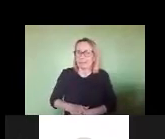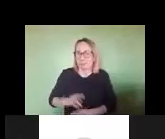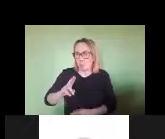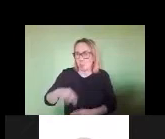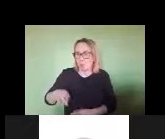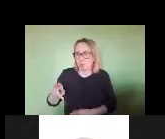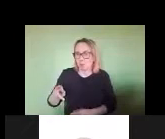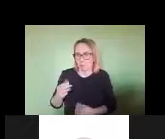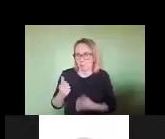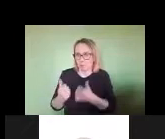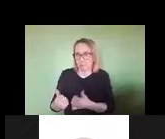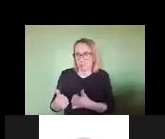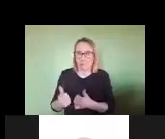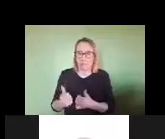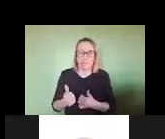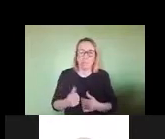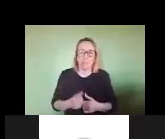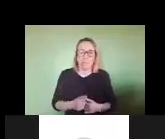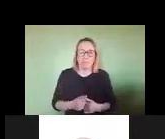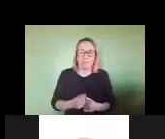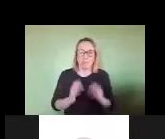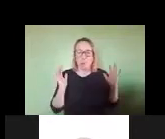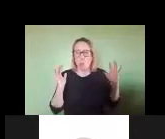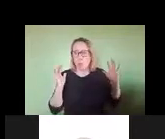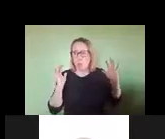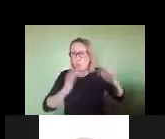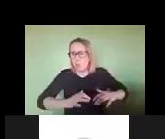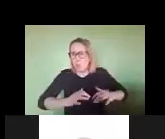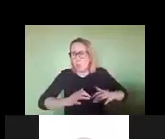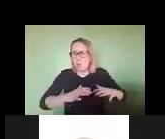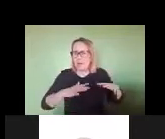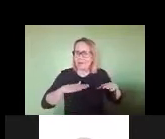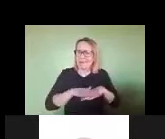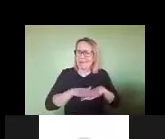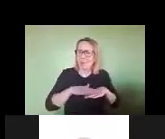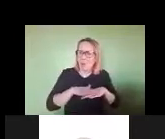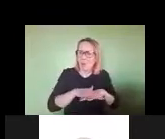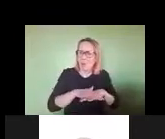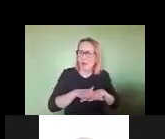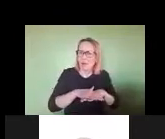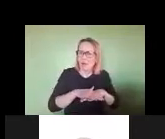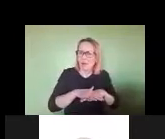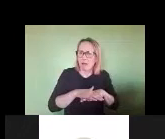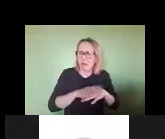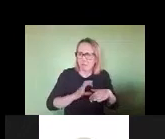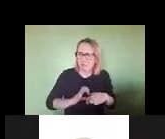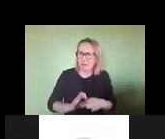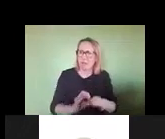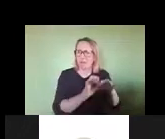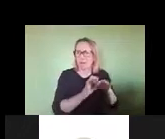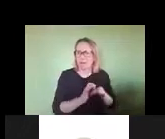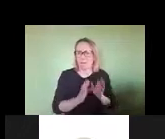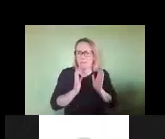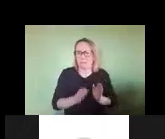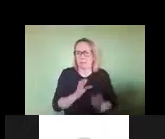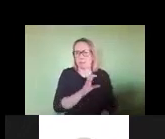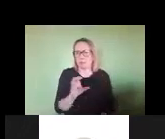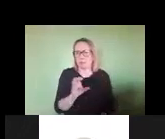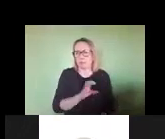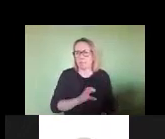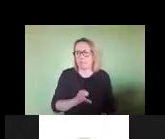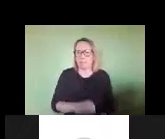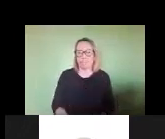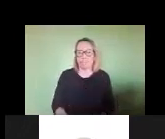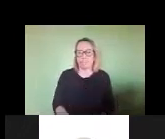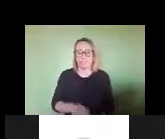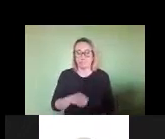WhatsApp. But if you had a lot of people working, So did you, networking together, you've got to do it in Zoom. so did you